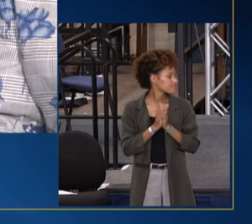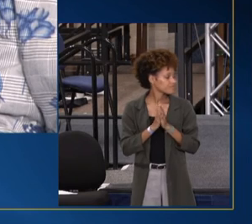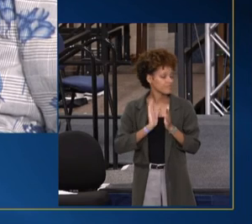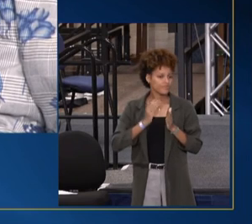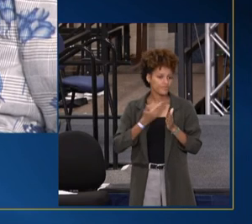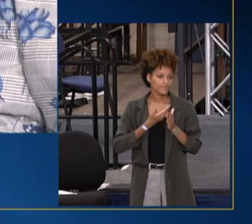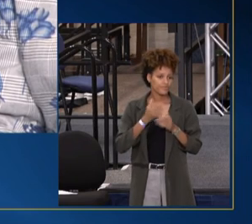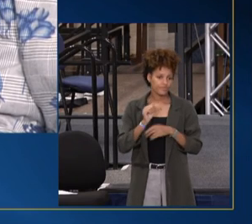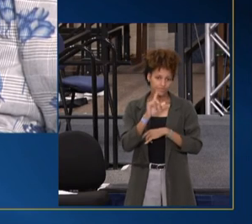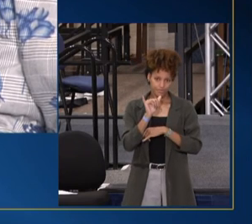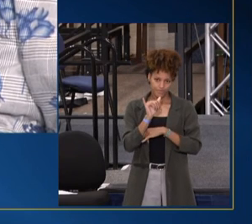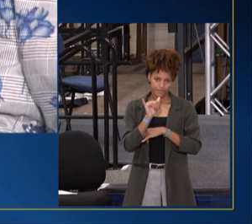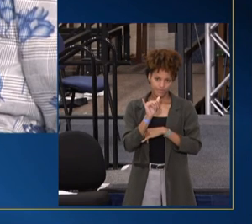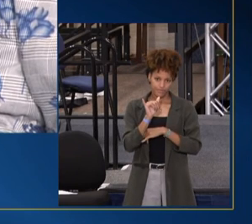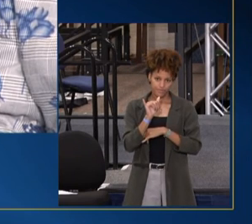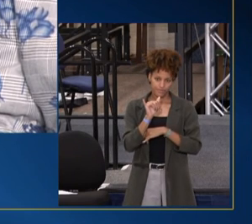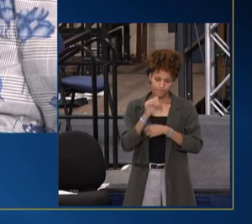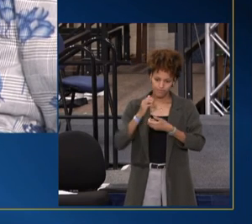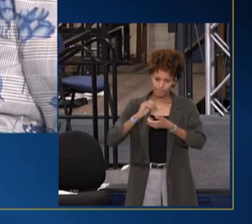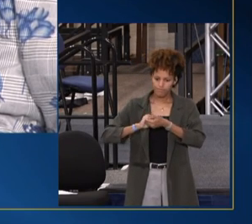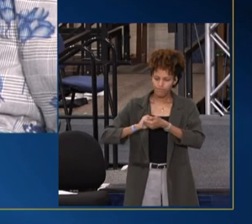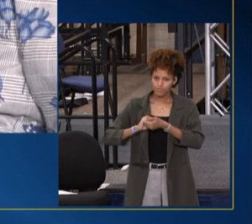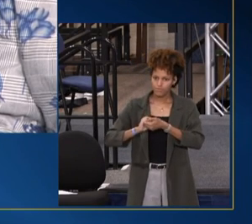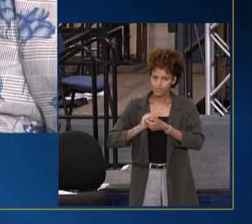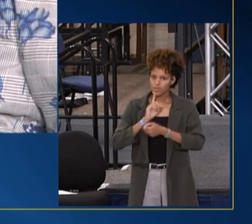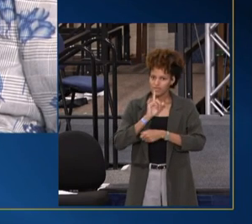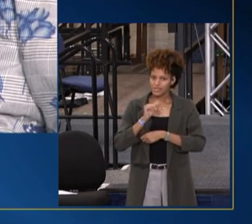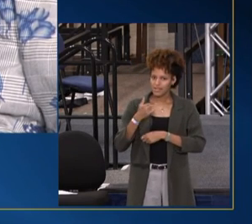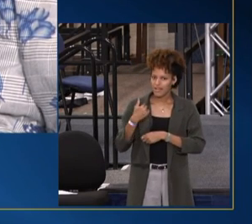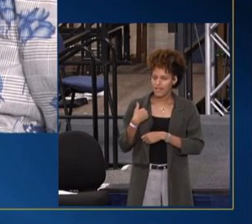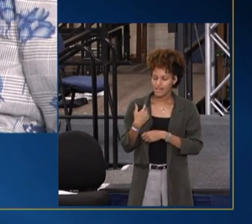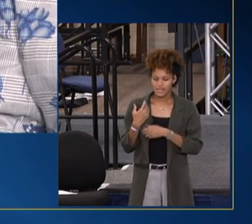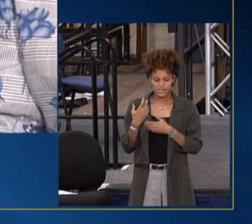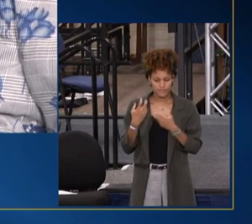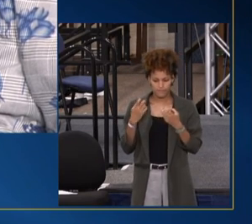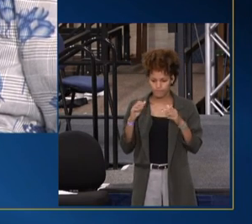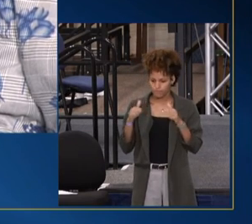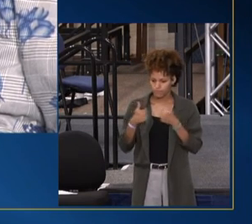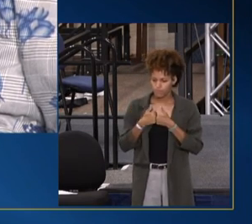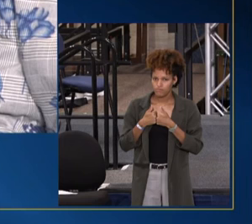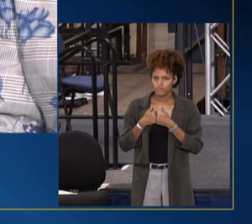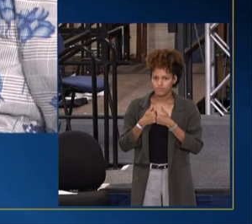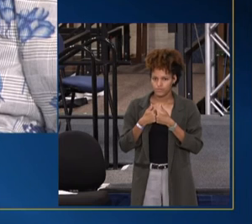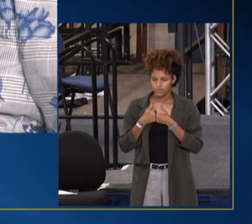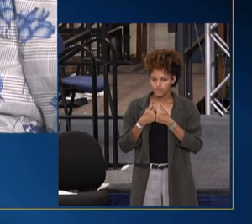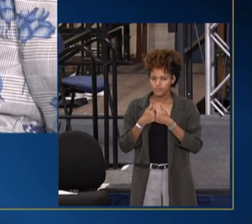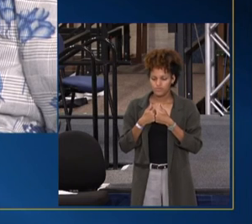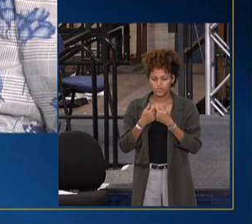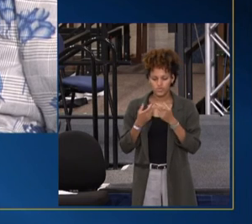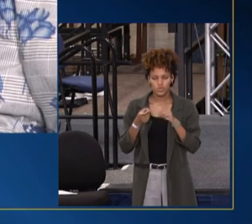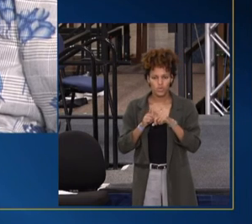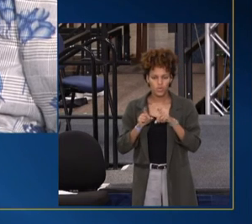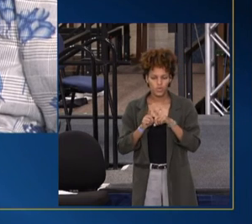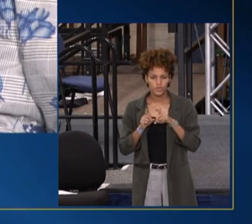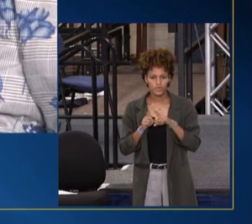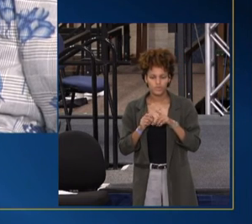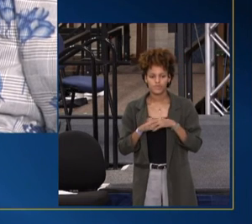our allies really had a challenge too,